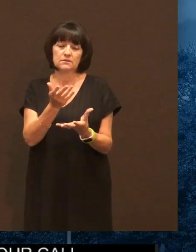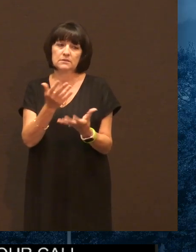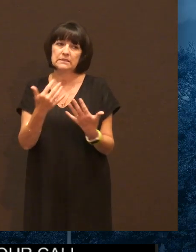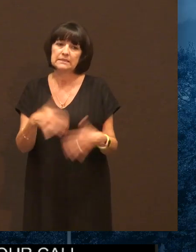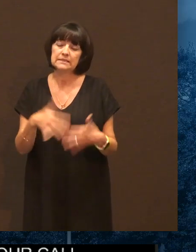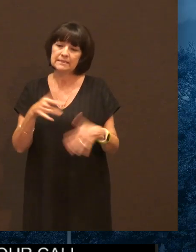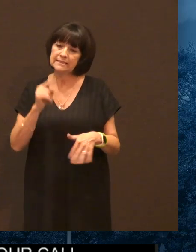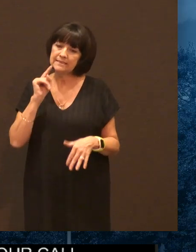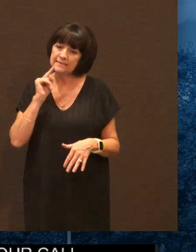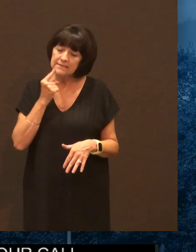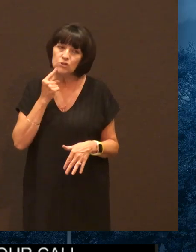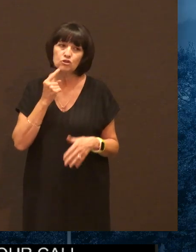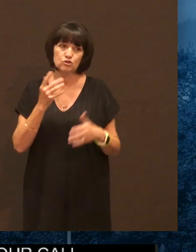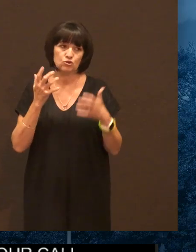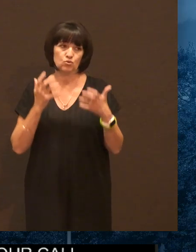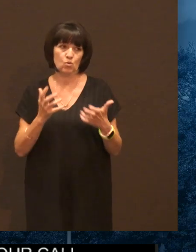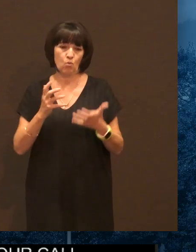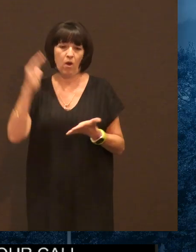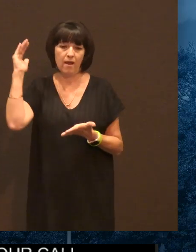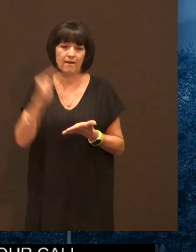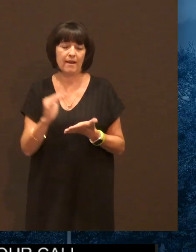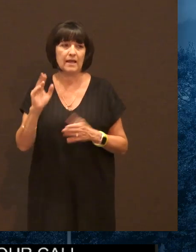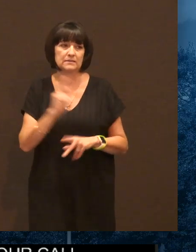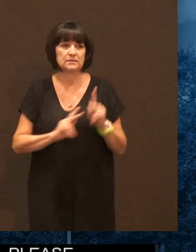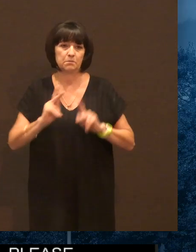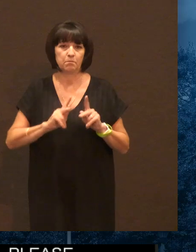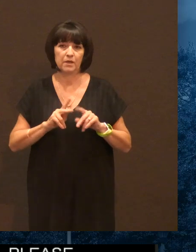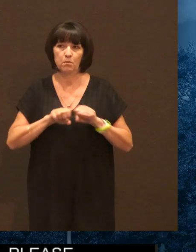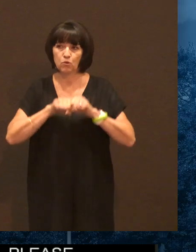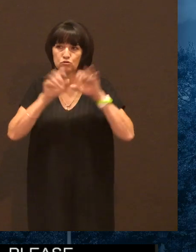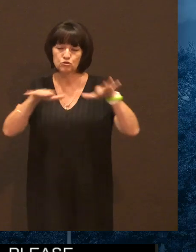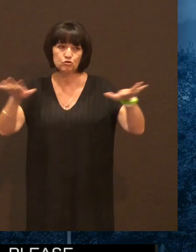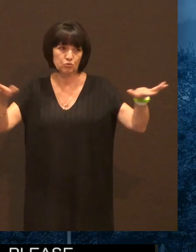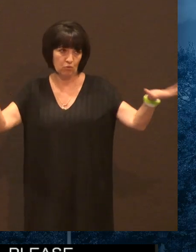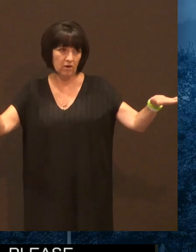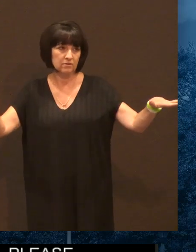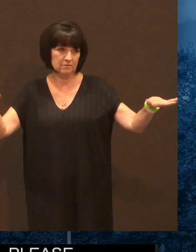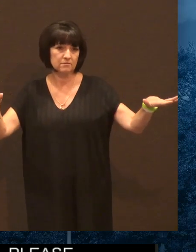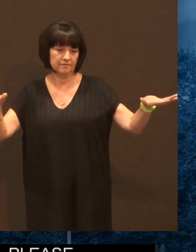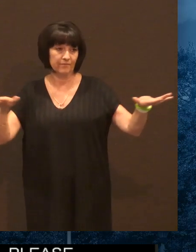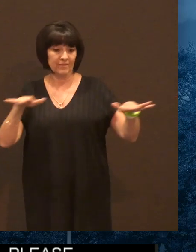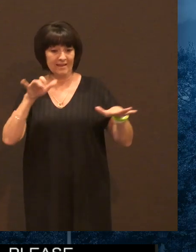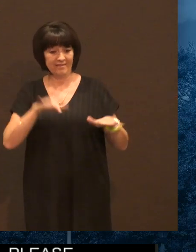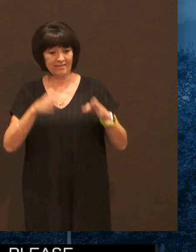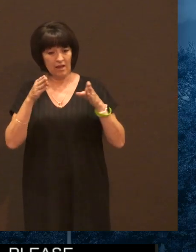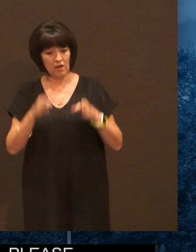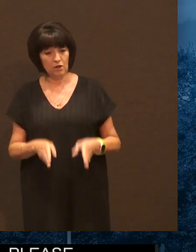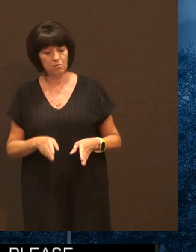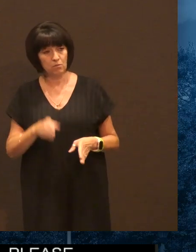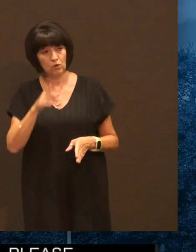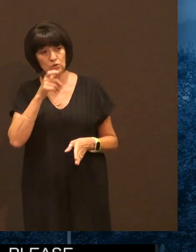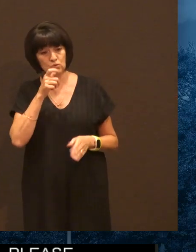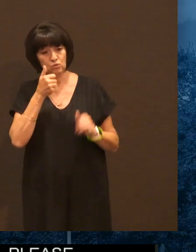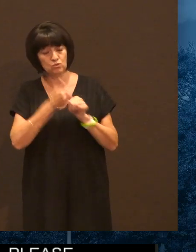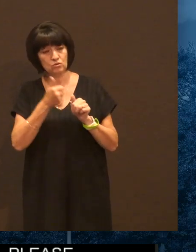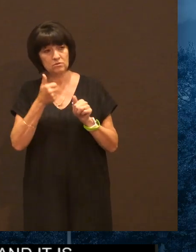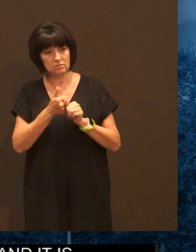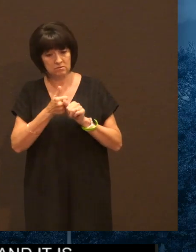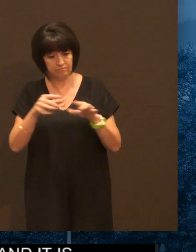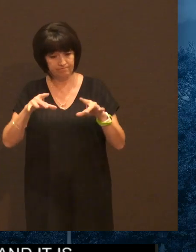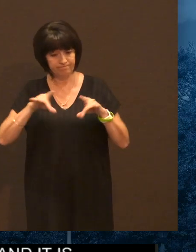to control the spread of the infection, that everybody who is either a positive case or who is a